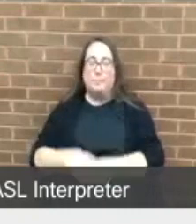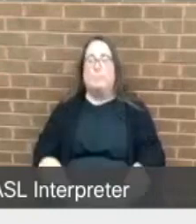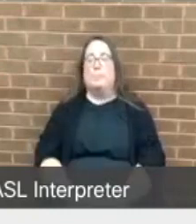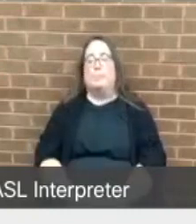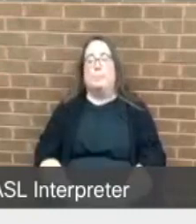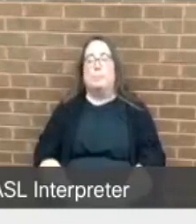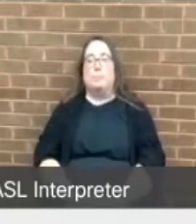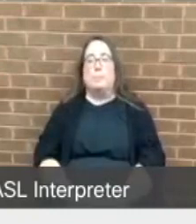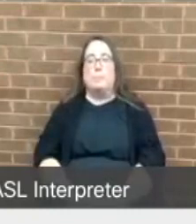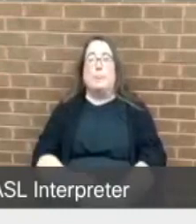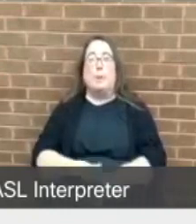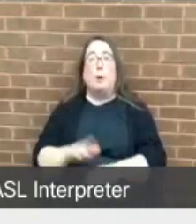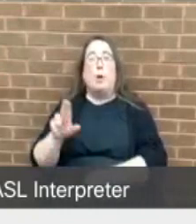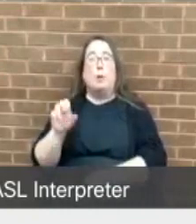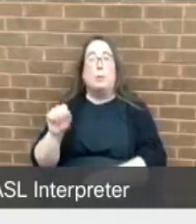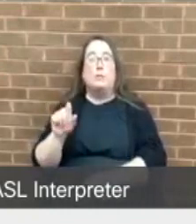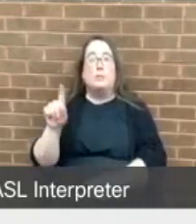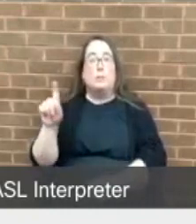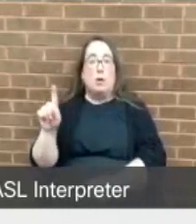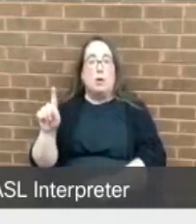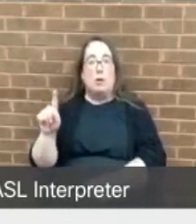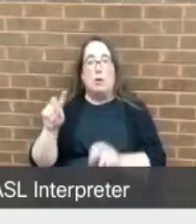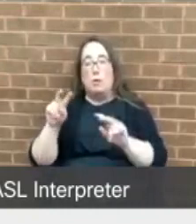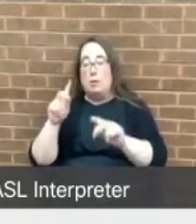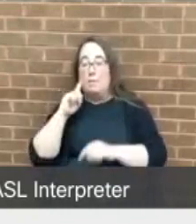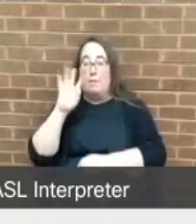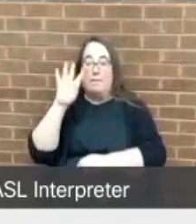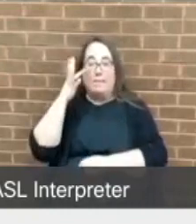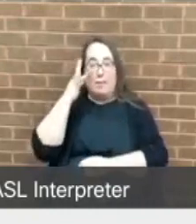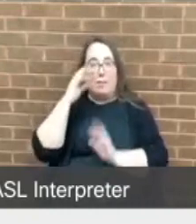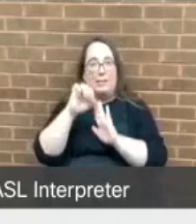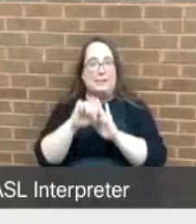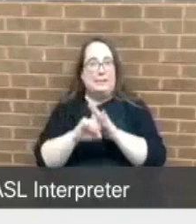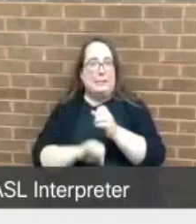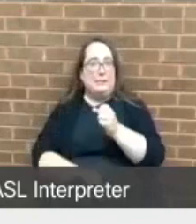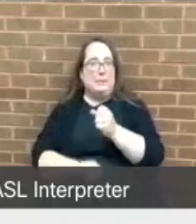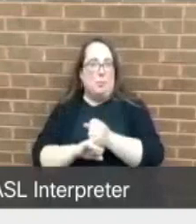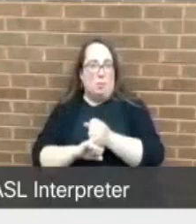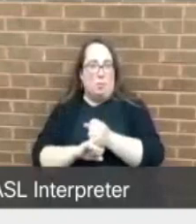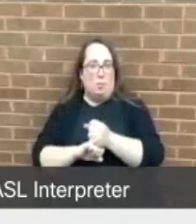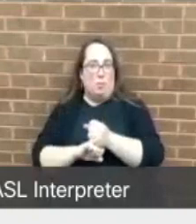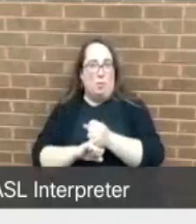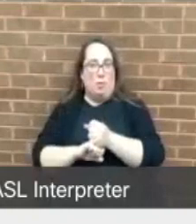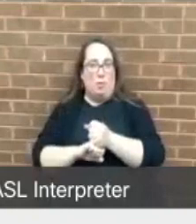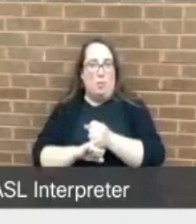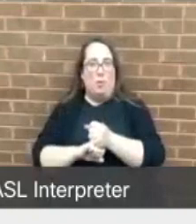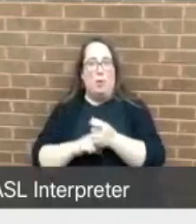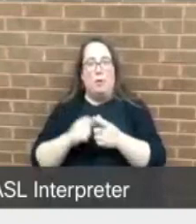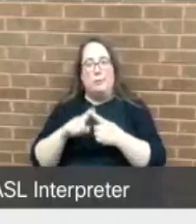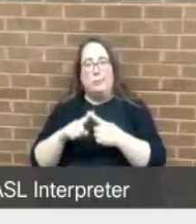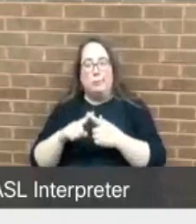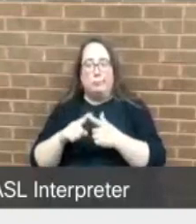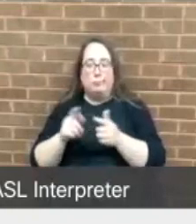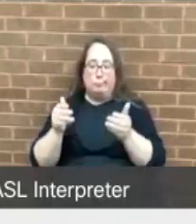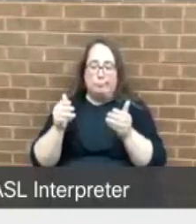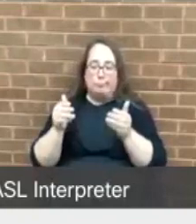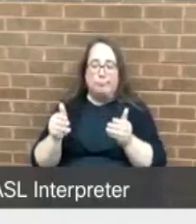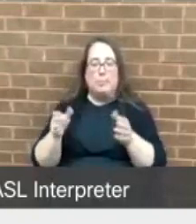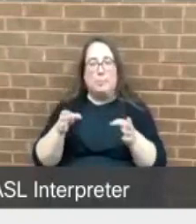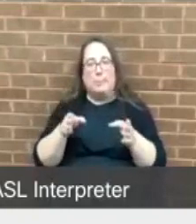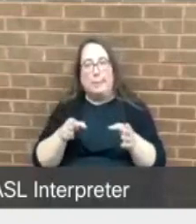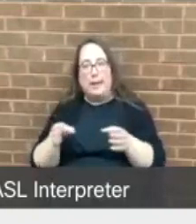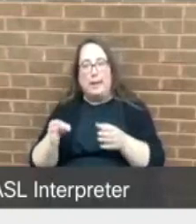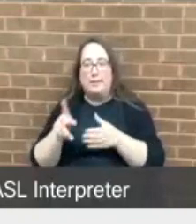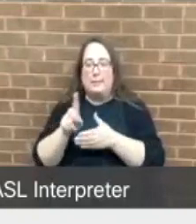On US 1, we're looking for federal and state support to advance the planning, design, and construction